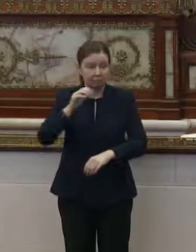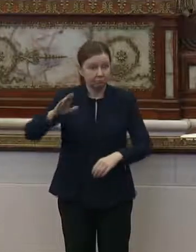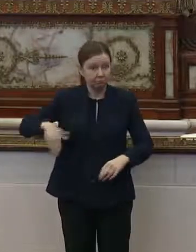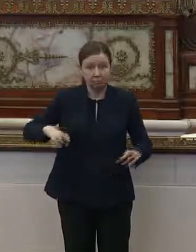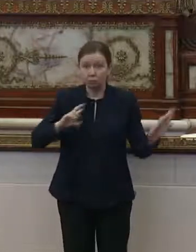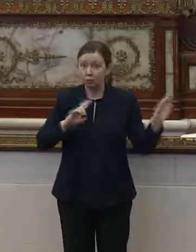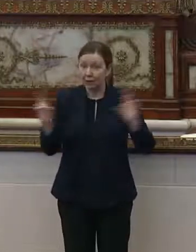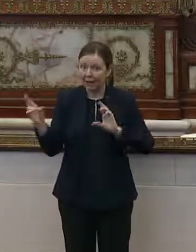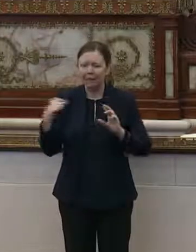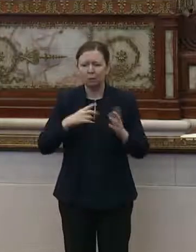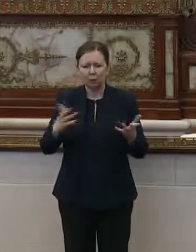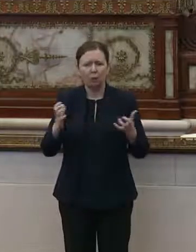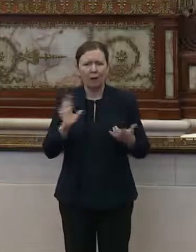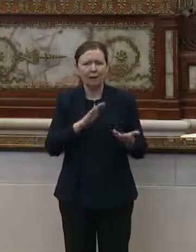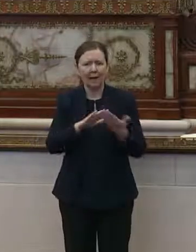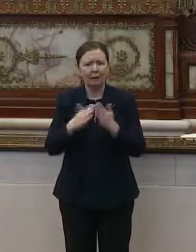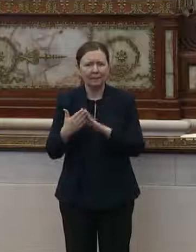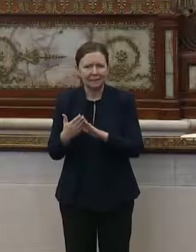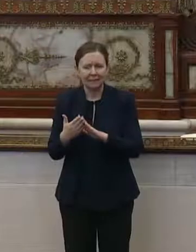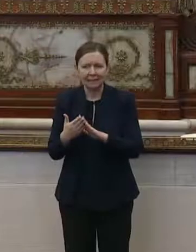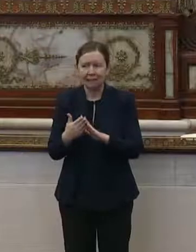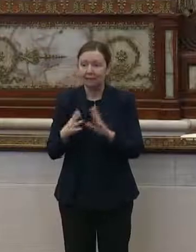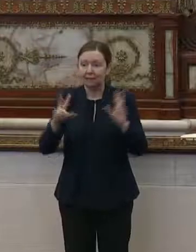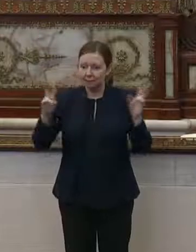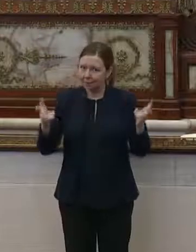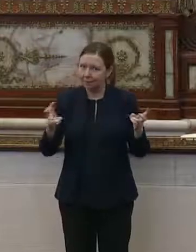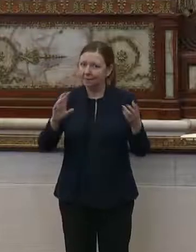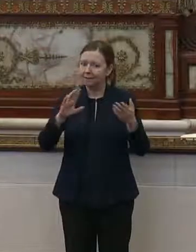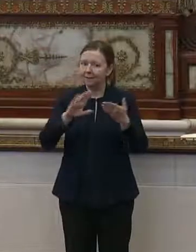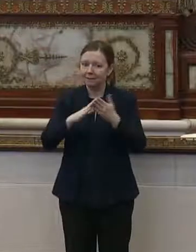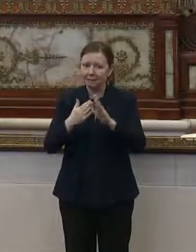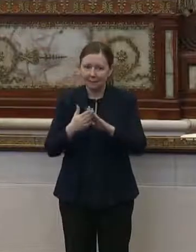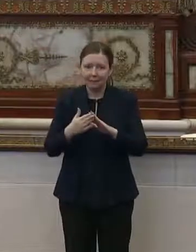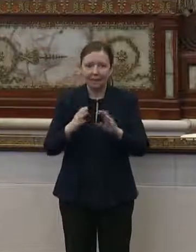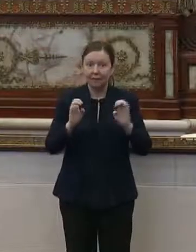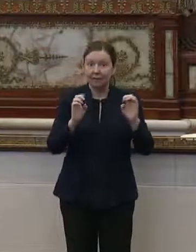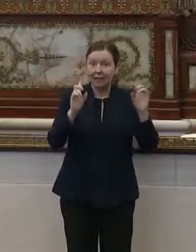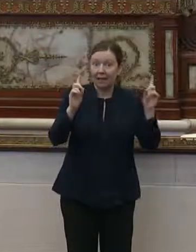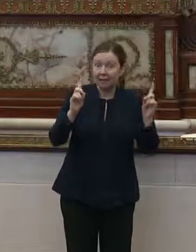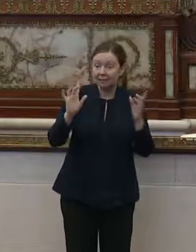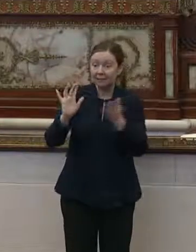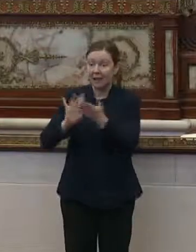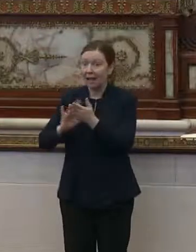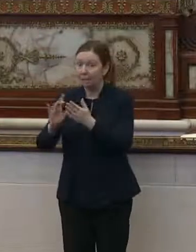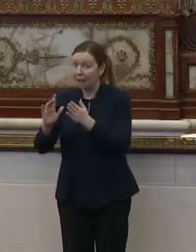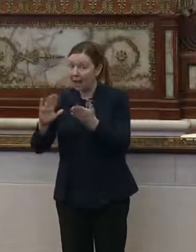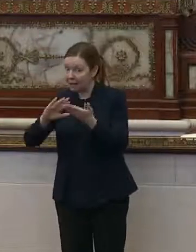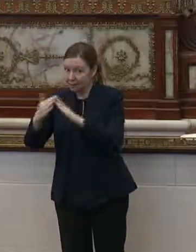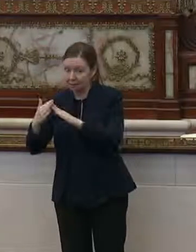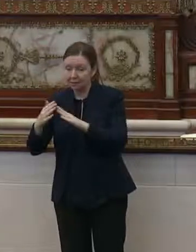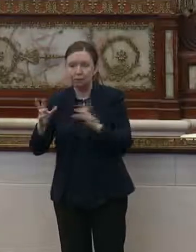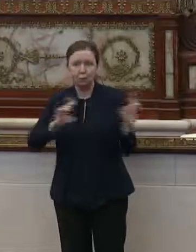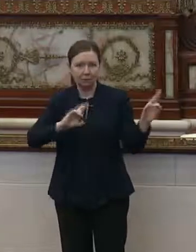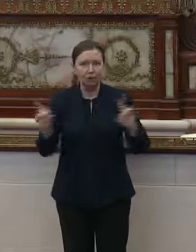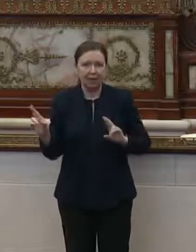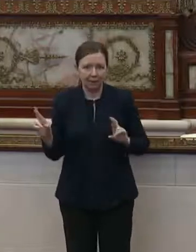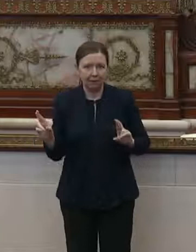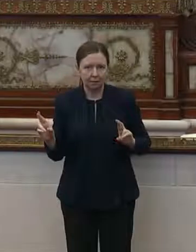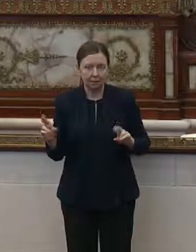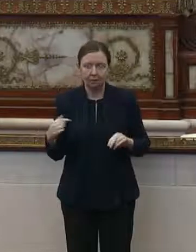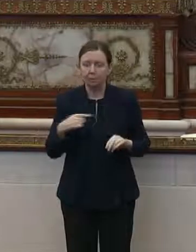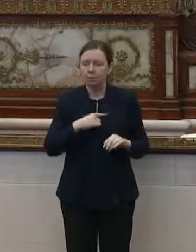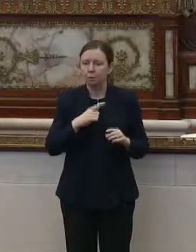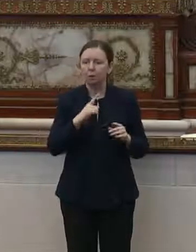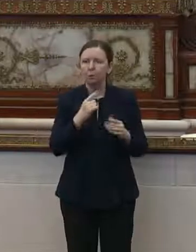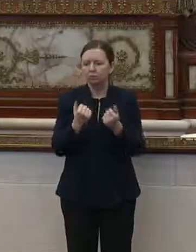ready, we wanted our city, the so-called city of eds and meds, to be ready when the moment arrived. We were assured